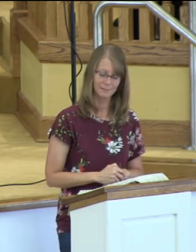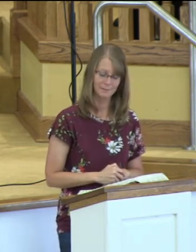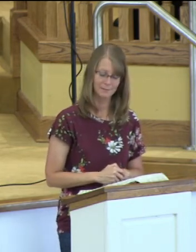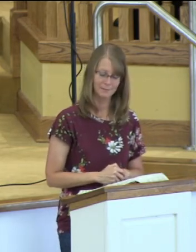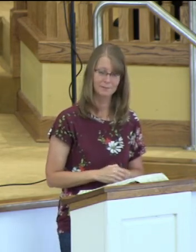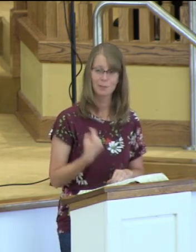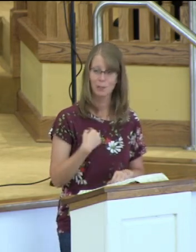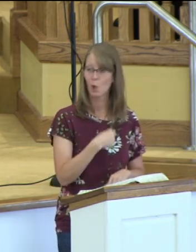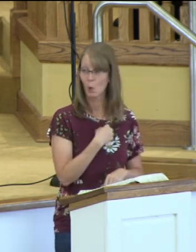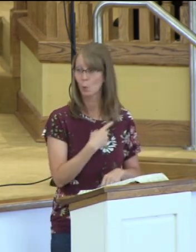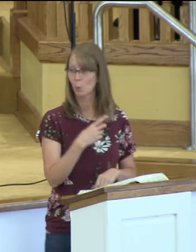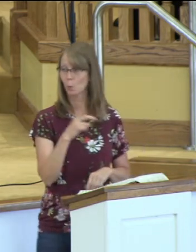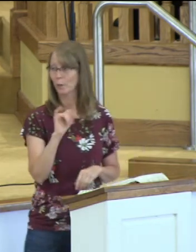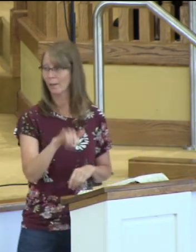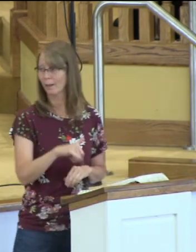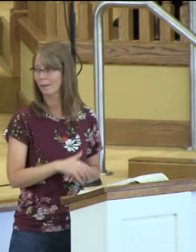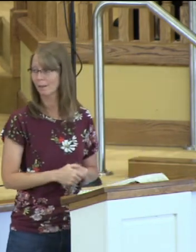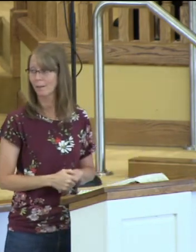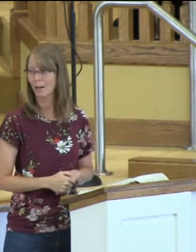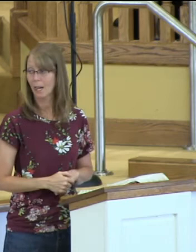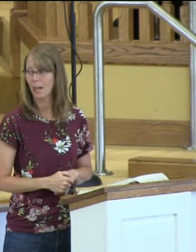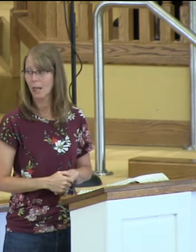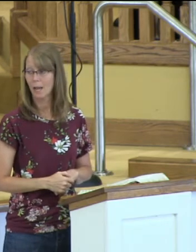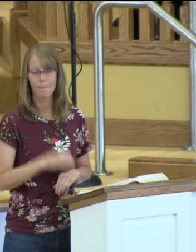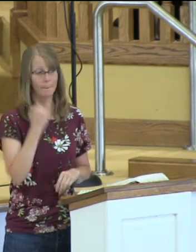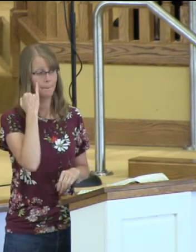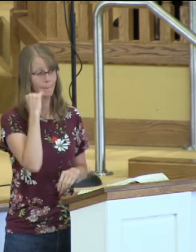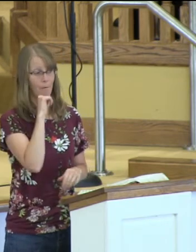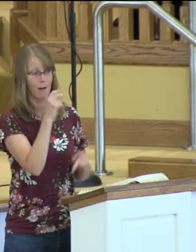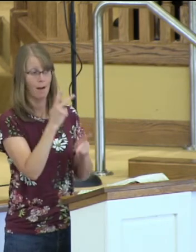That's what we do. We're not careful.